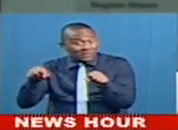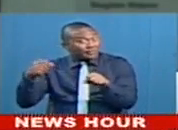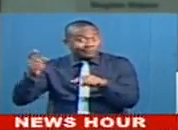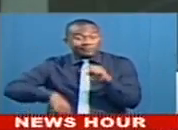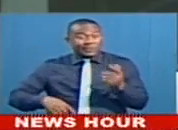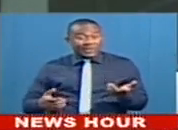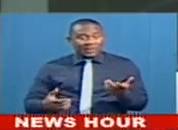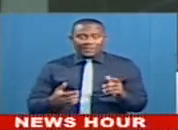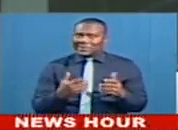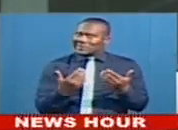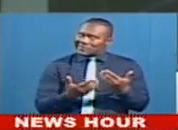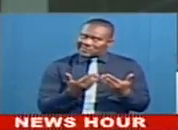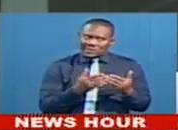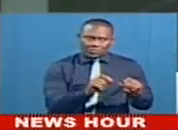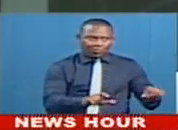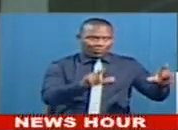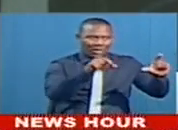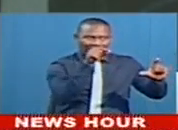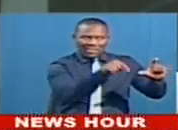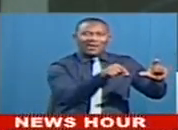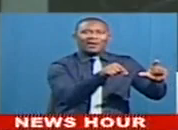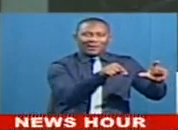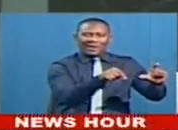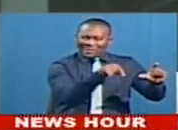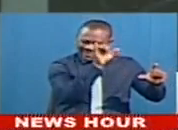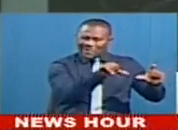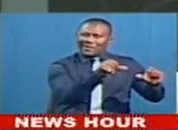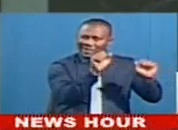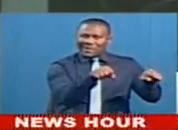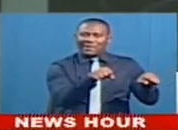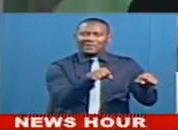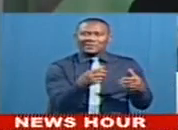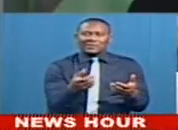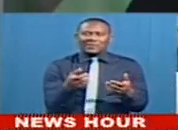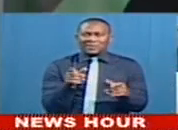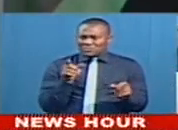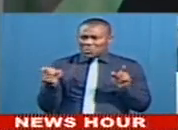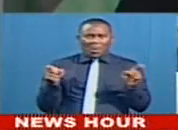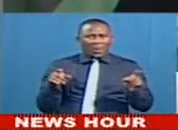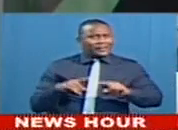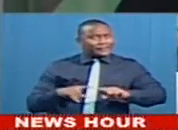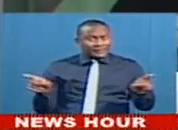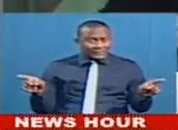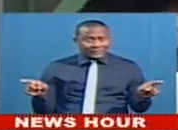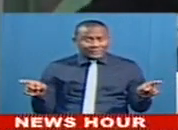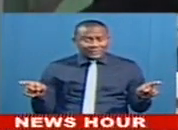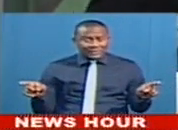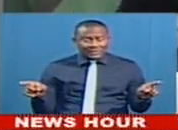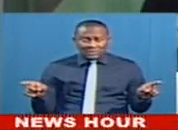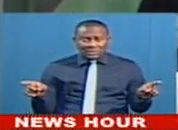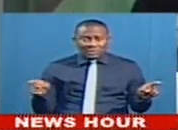registered users. It is very important that we distinguish the National Digital Property Addressing System from